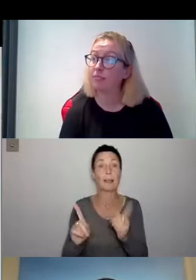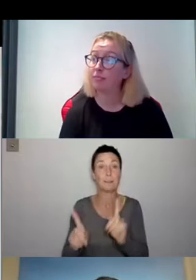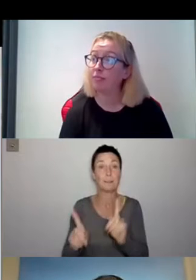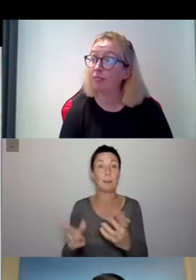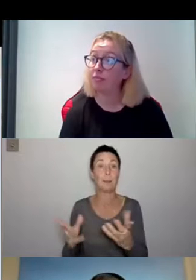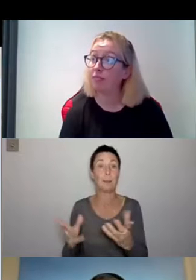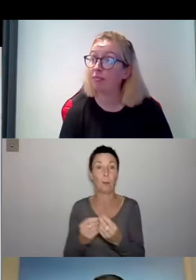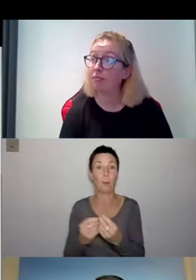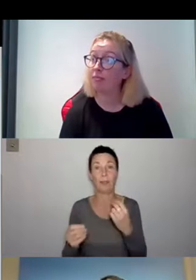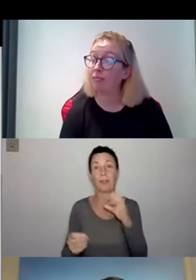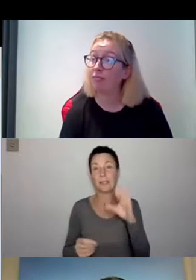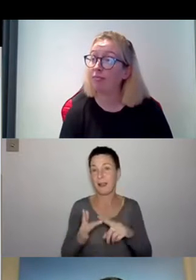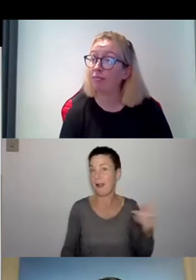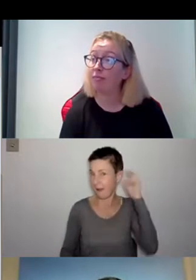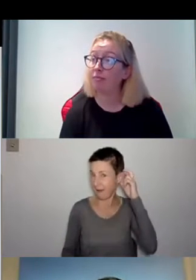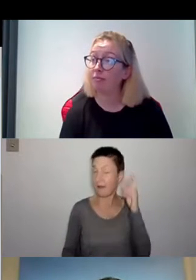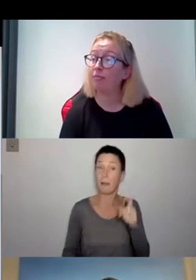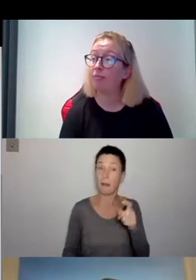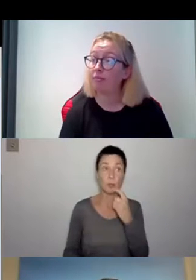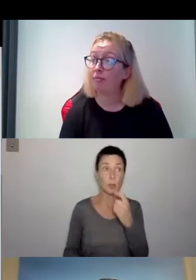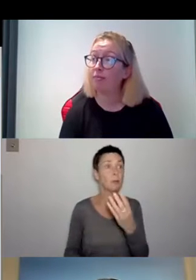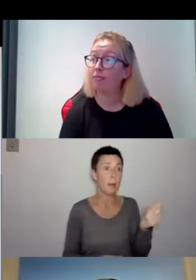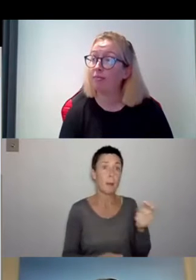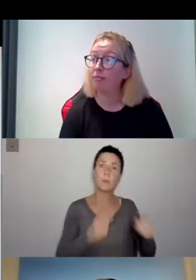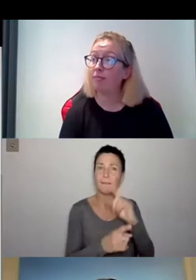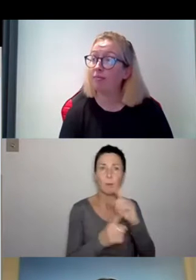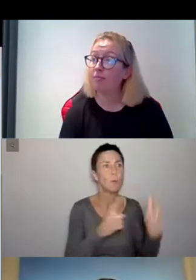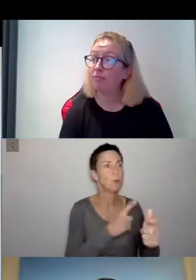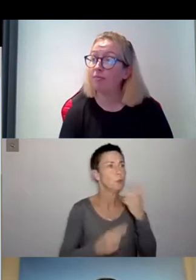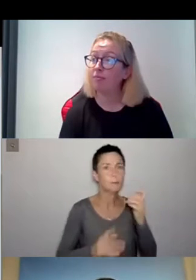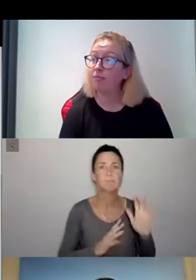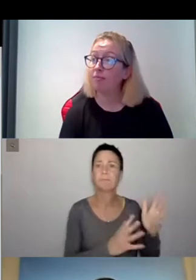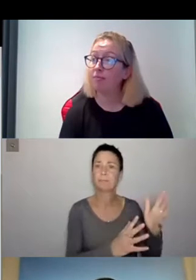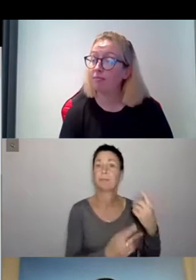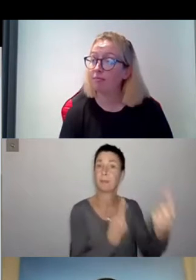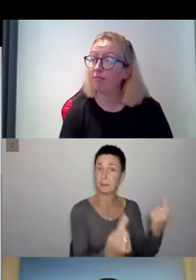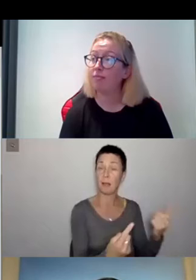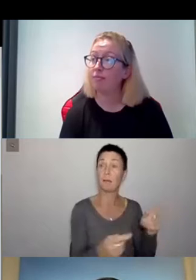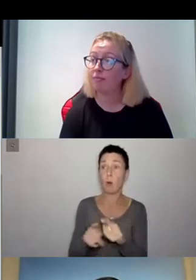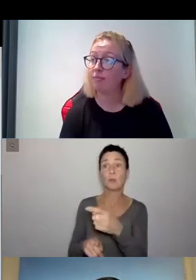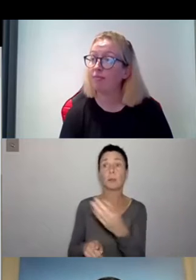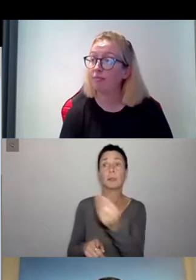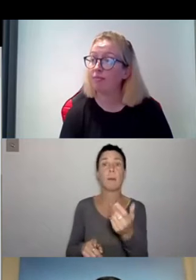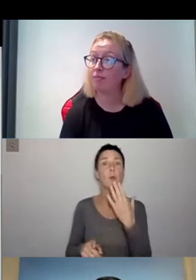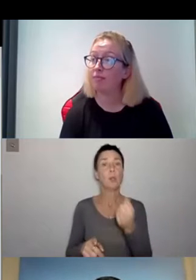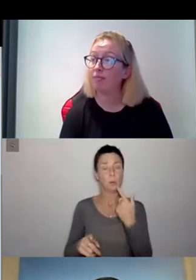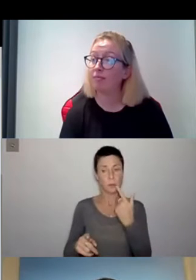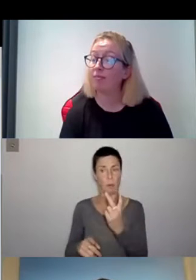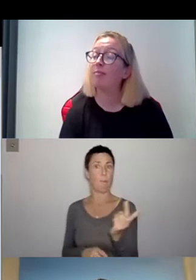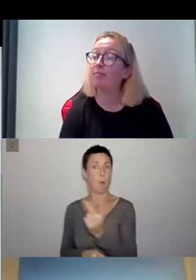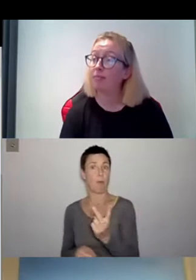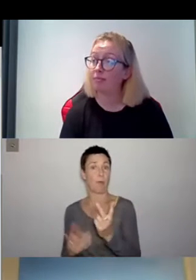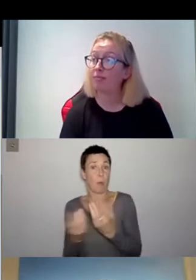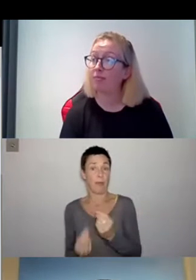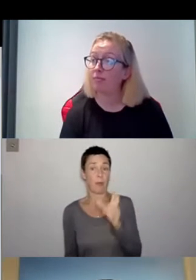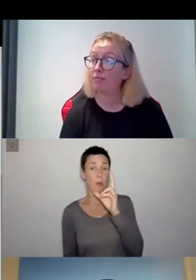and were born deaf as well, were part of the deaf community. And there was also those that used it alongside being oral. And